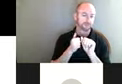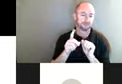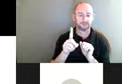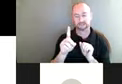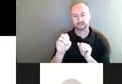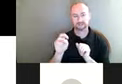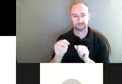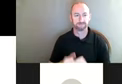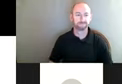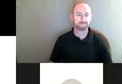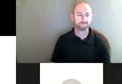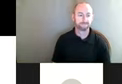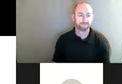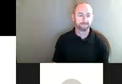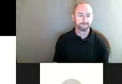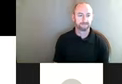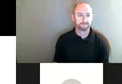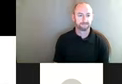DEM.